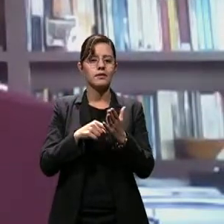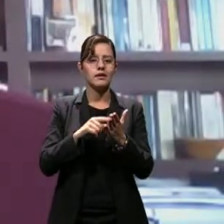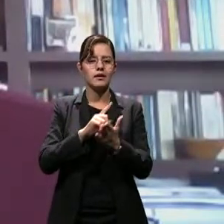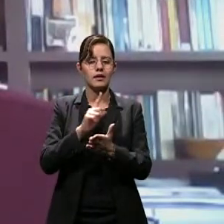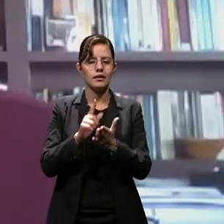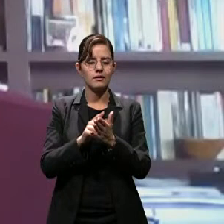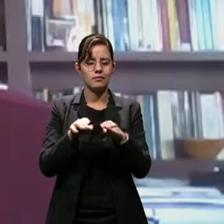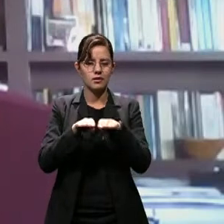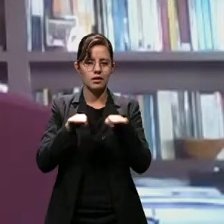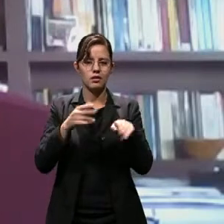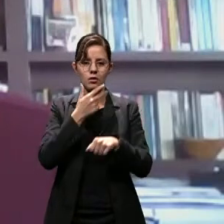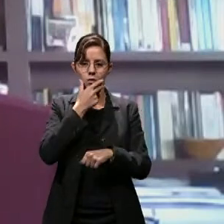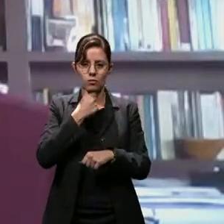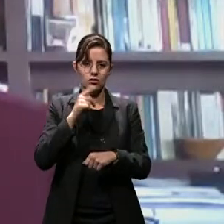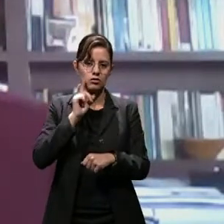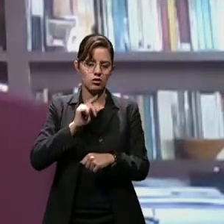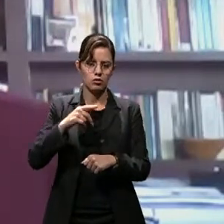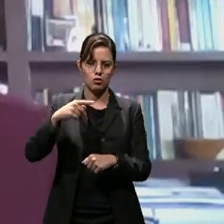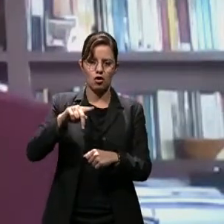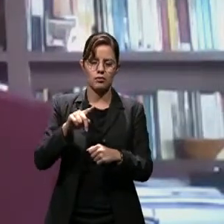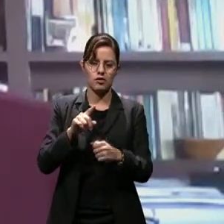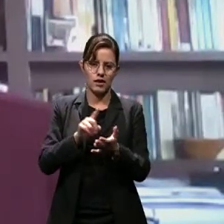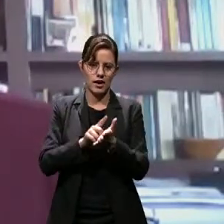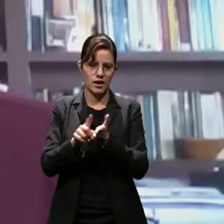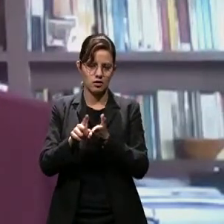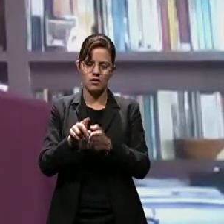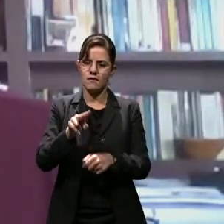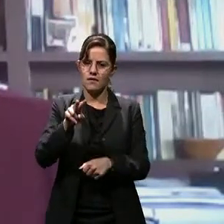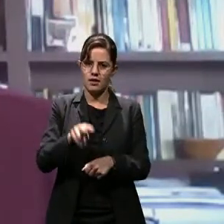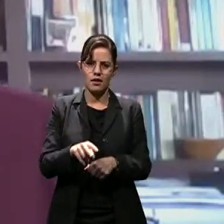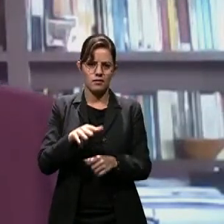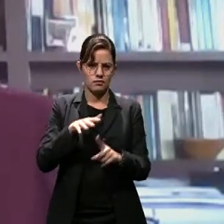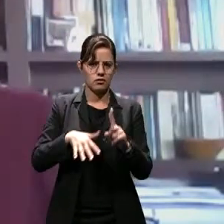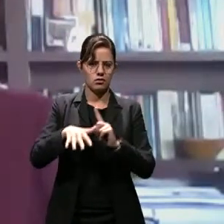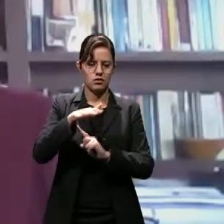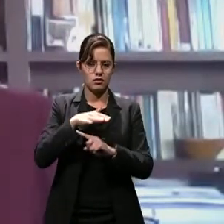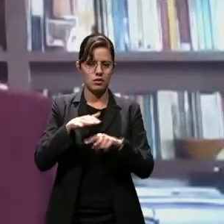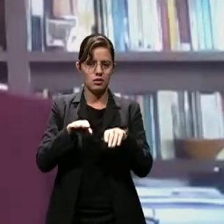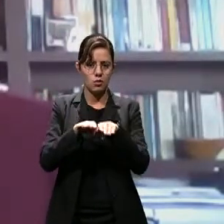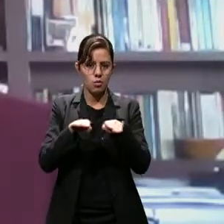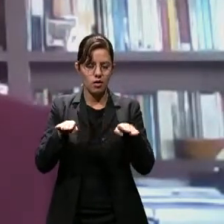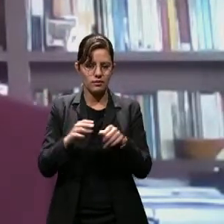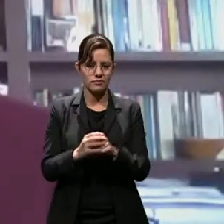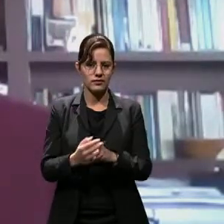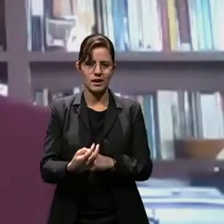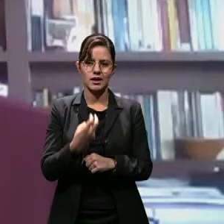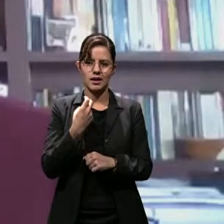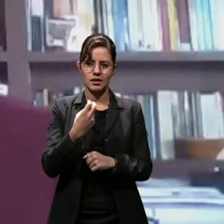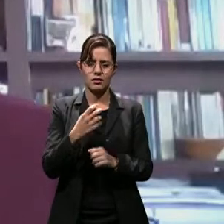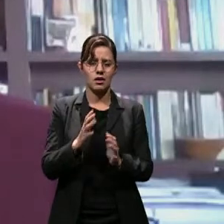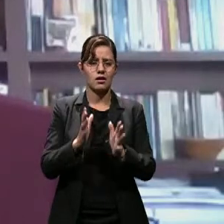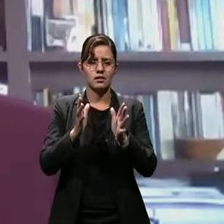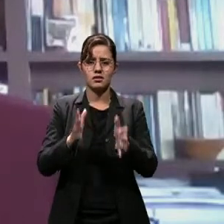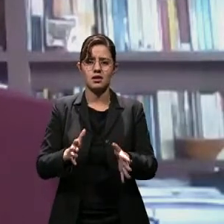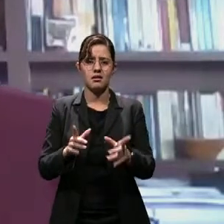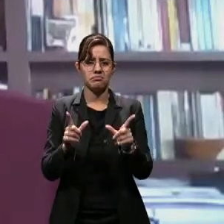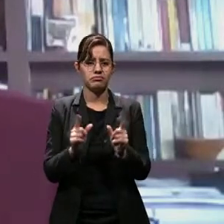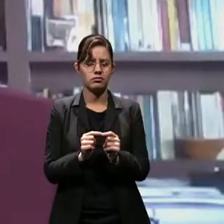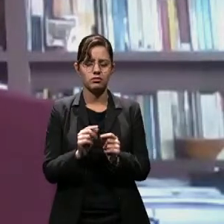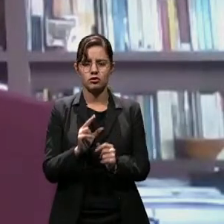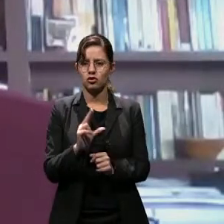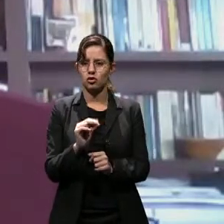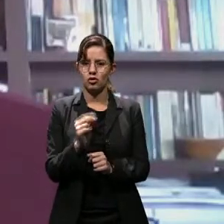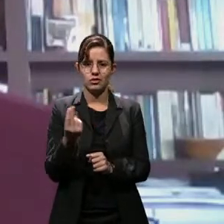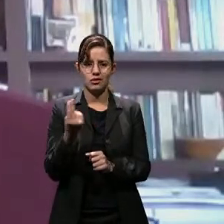gender parity principle and the right to the substantive equality are still a desire that should